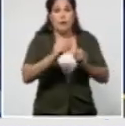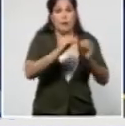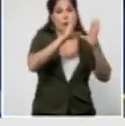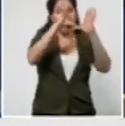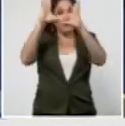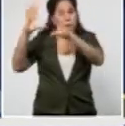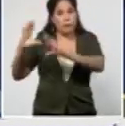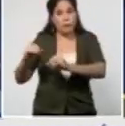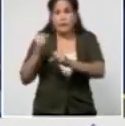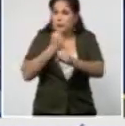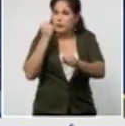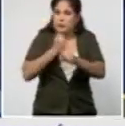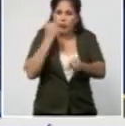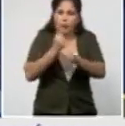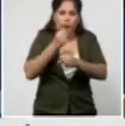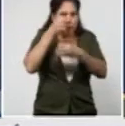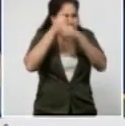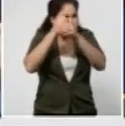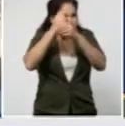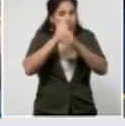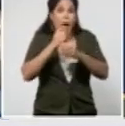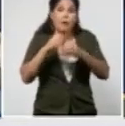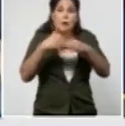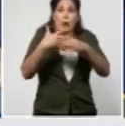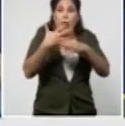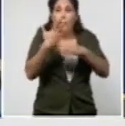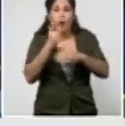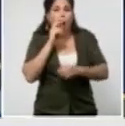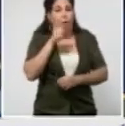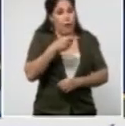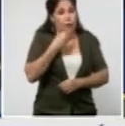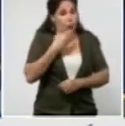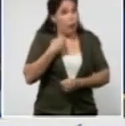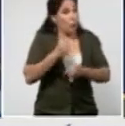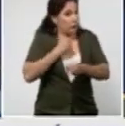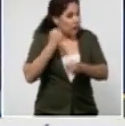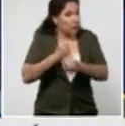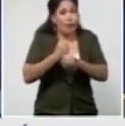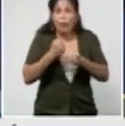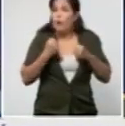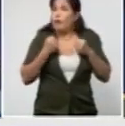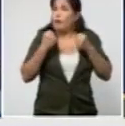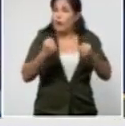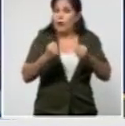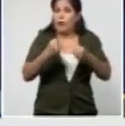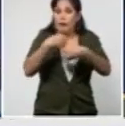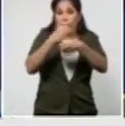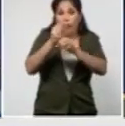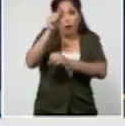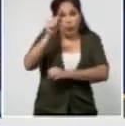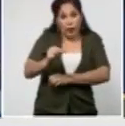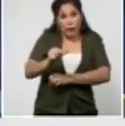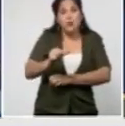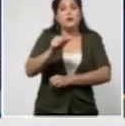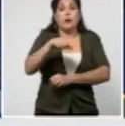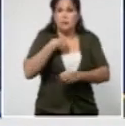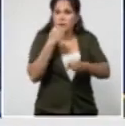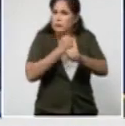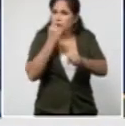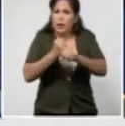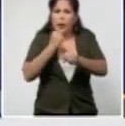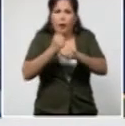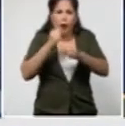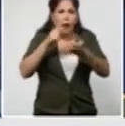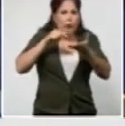work round the clock, and you visit the laboratories in the early hours of the day, and you see them how